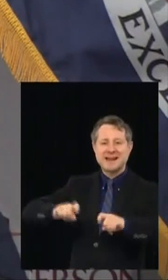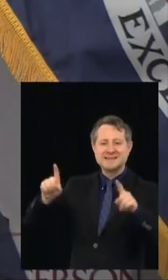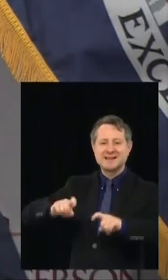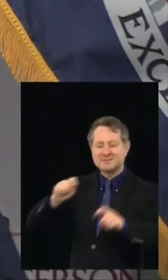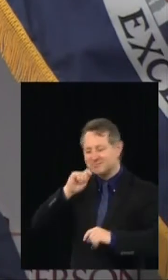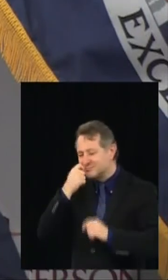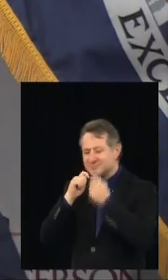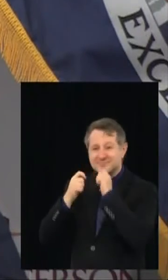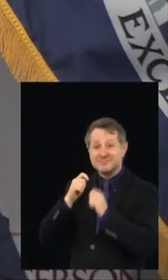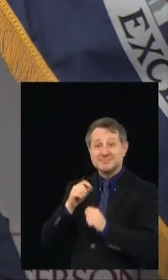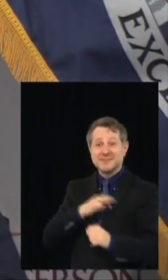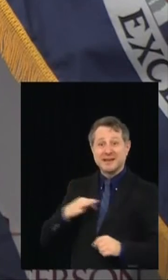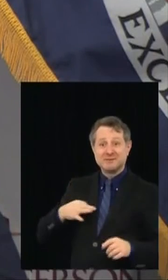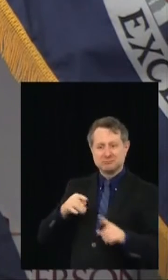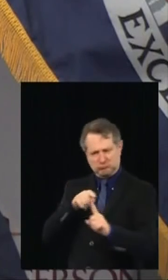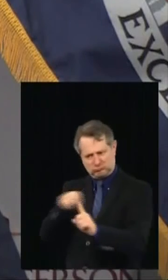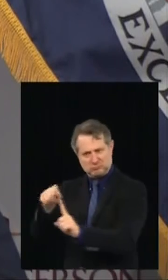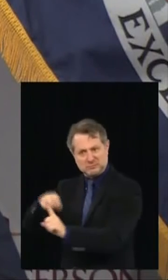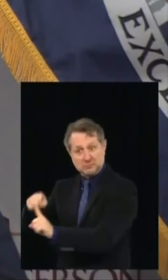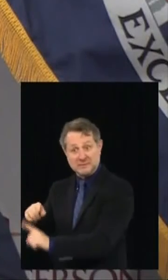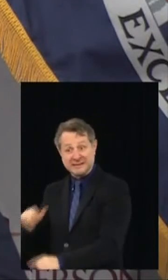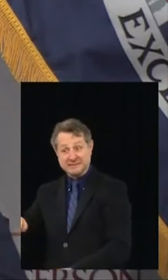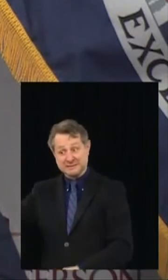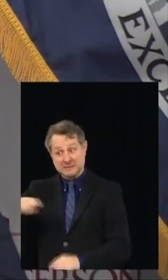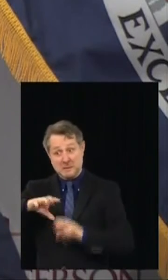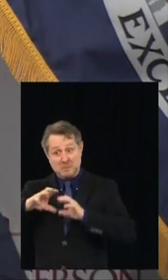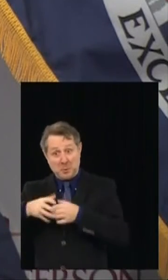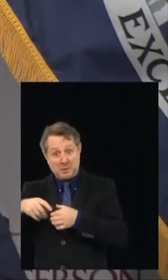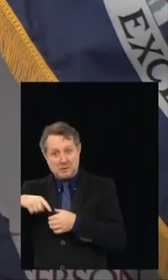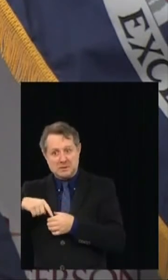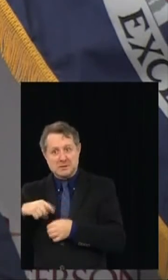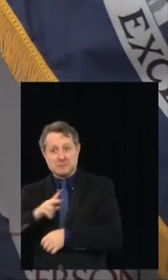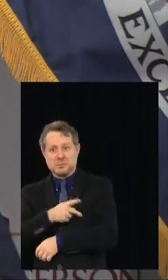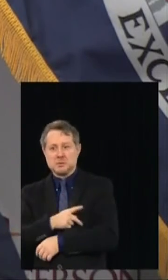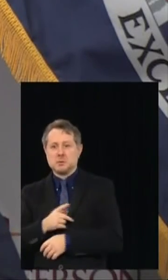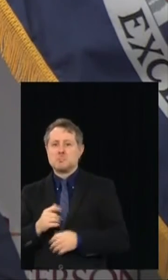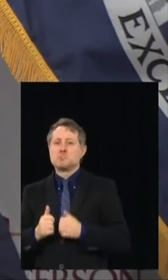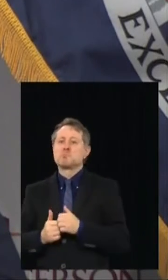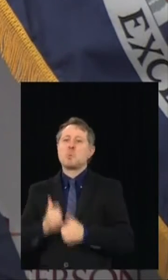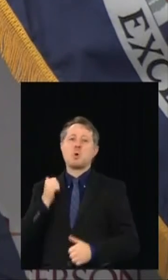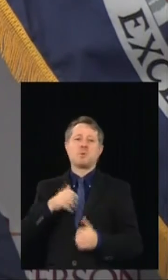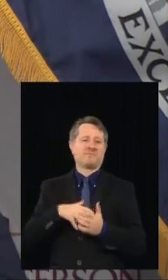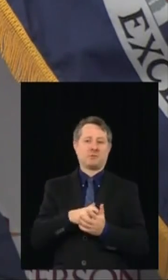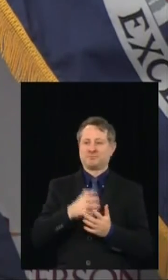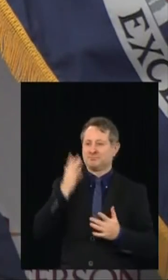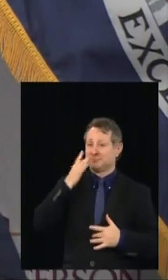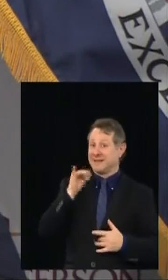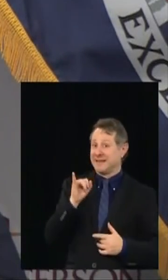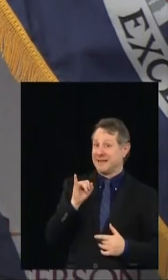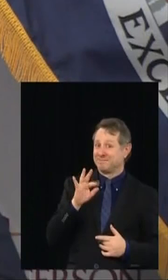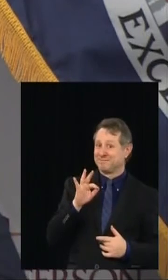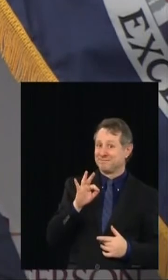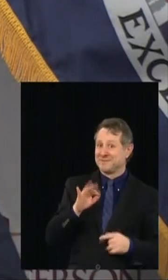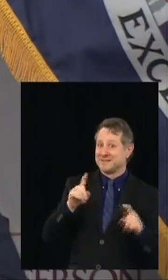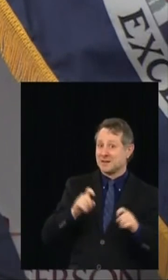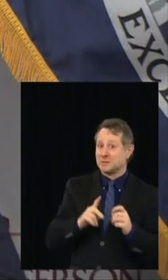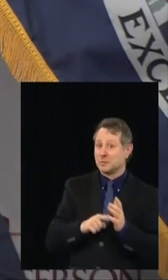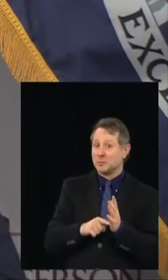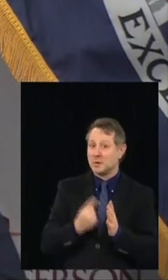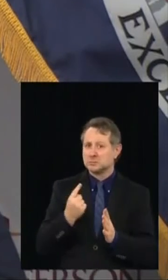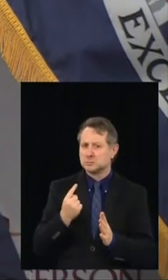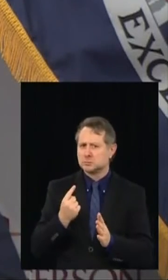the most vulnerable population. And if you only test once a week, let's say the test is on